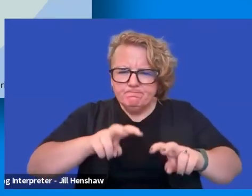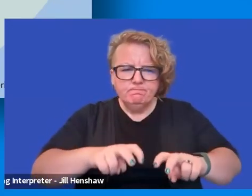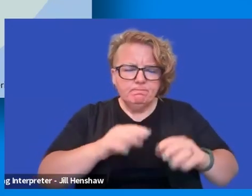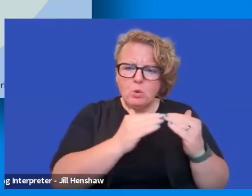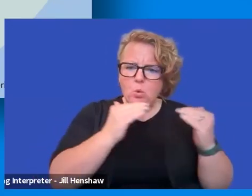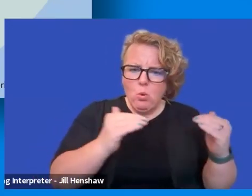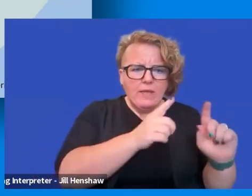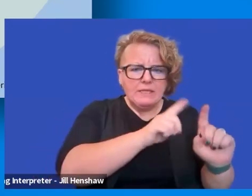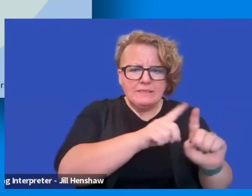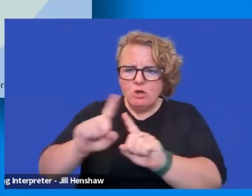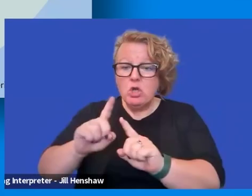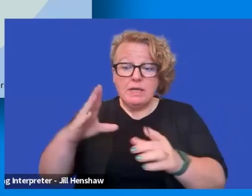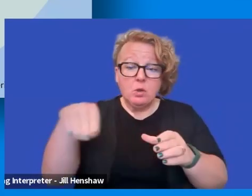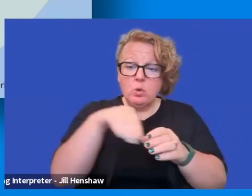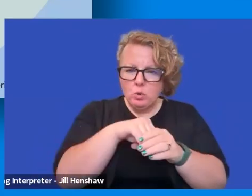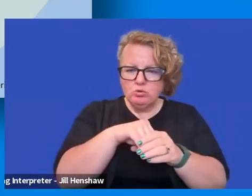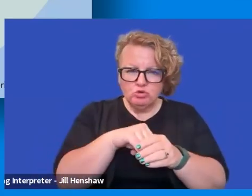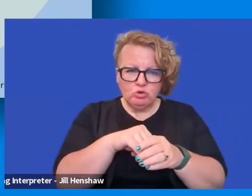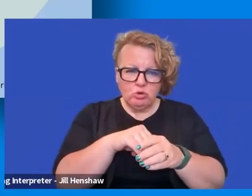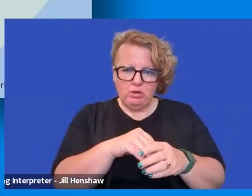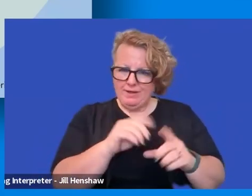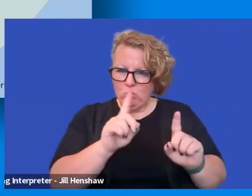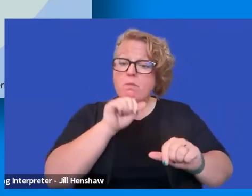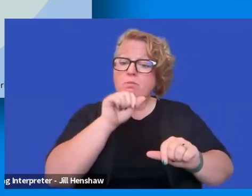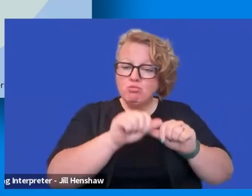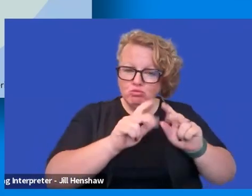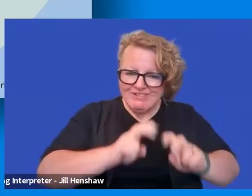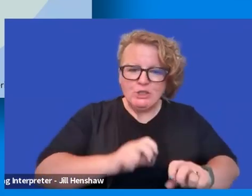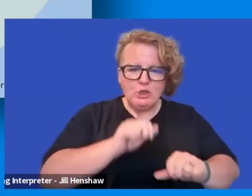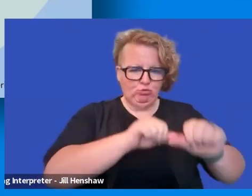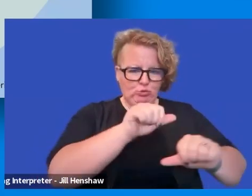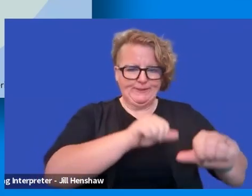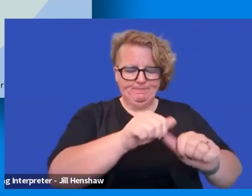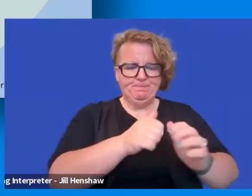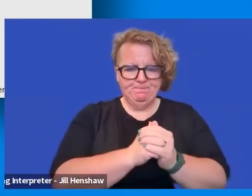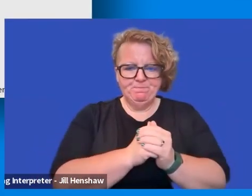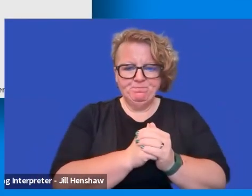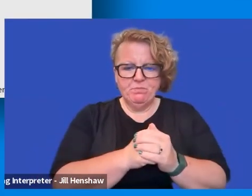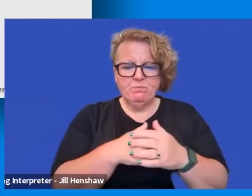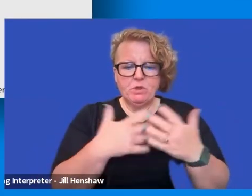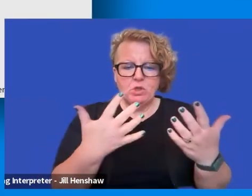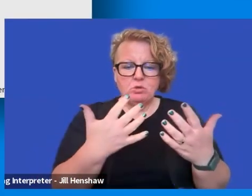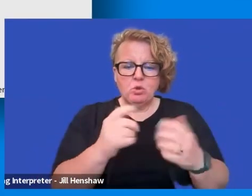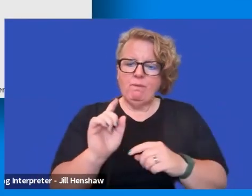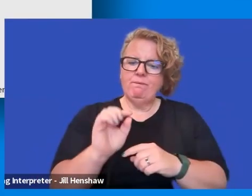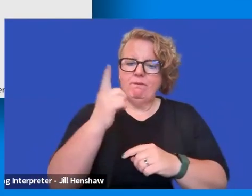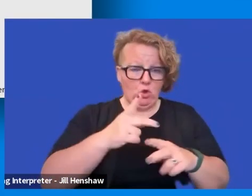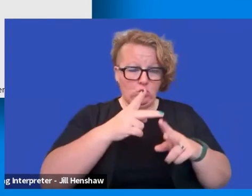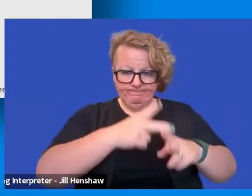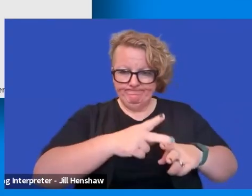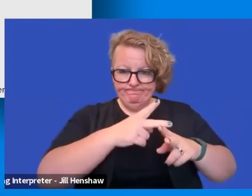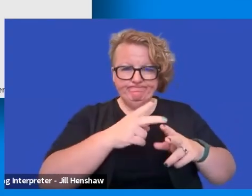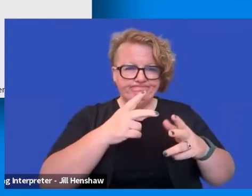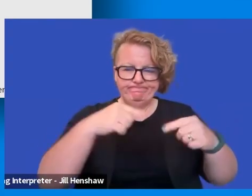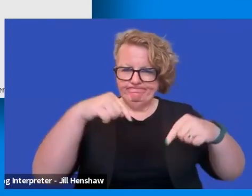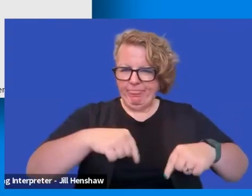equality, diversity, and inclusion in the research process. A couple of pieces of housekeeping for us before we